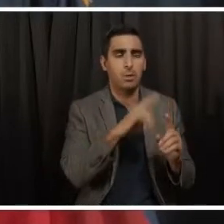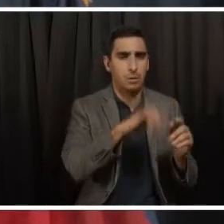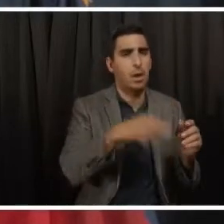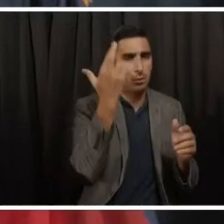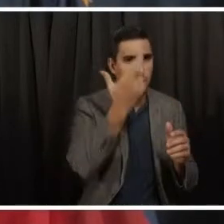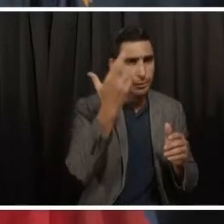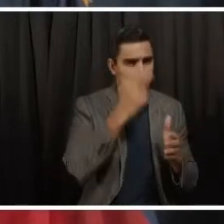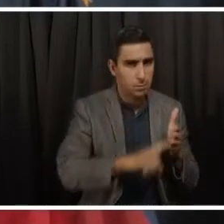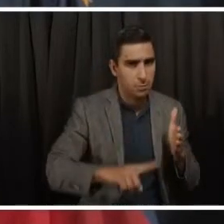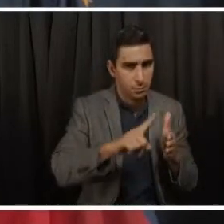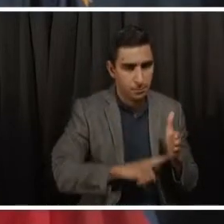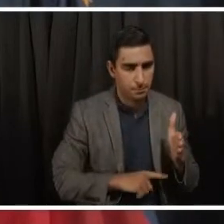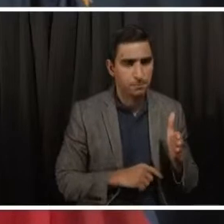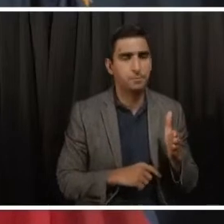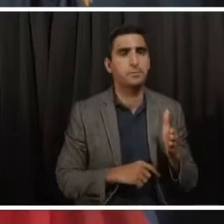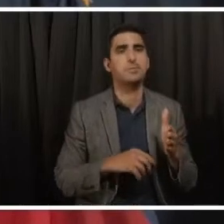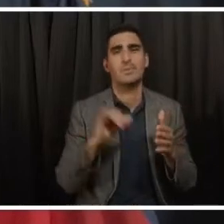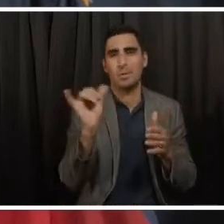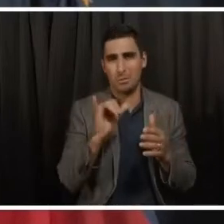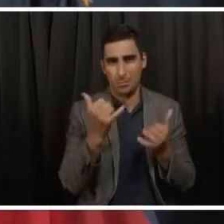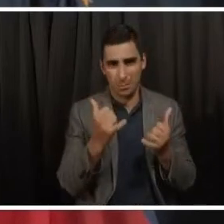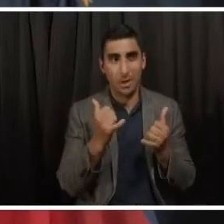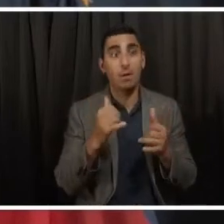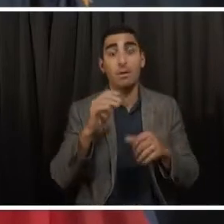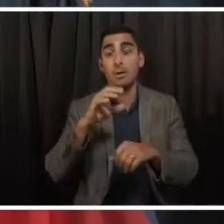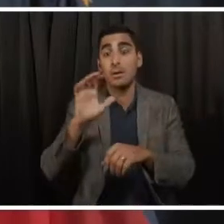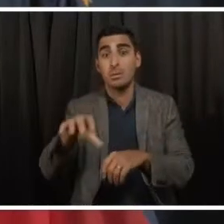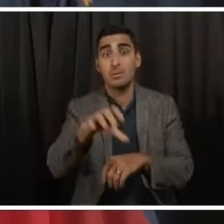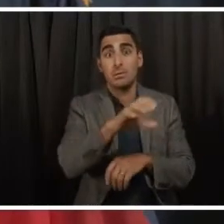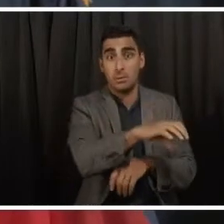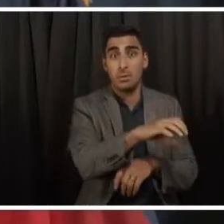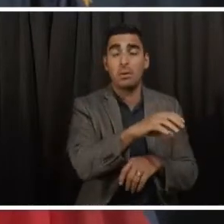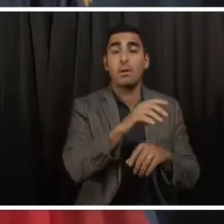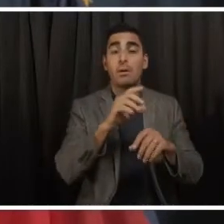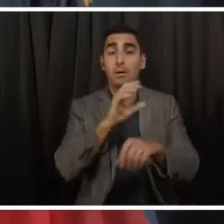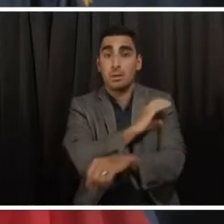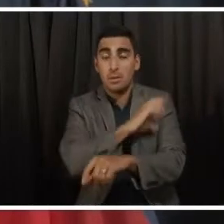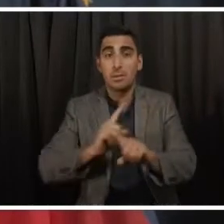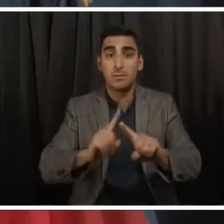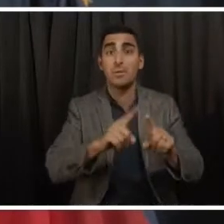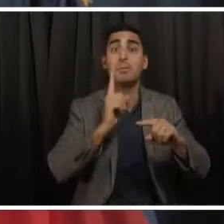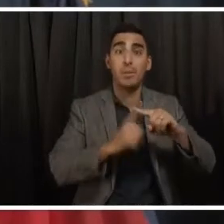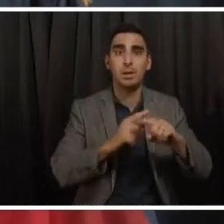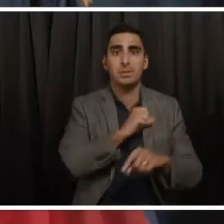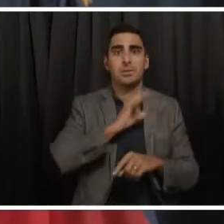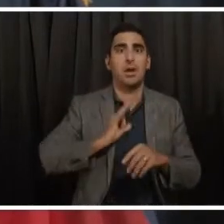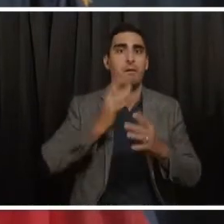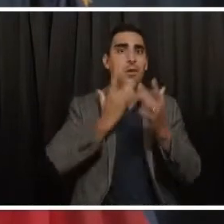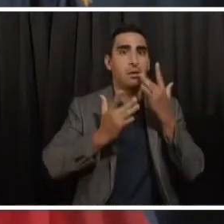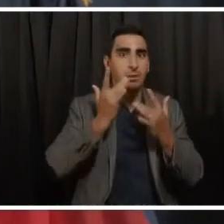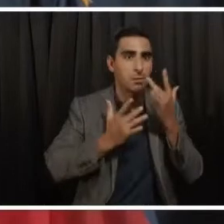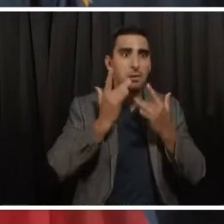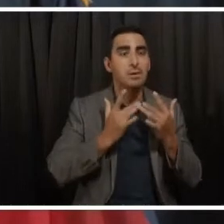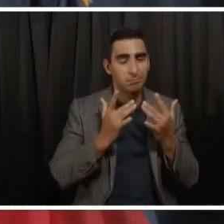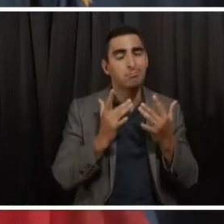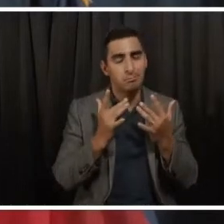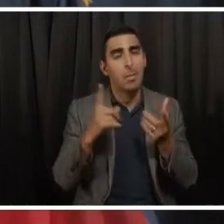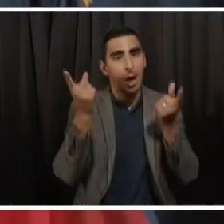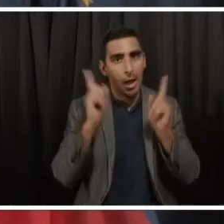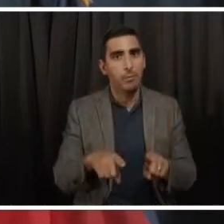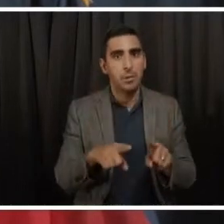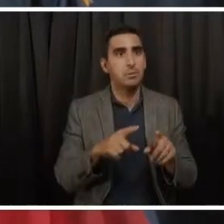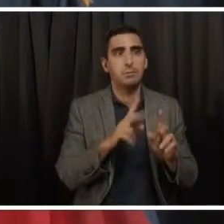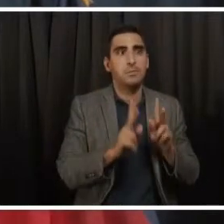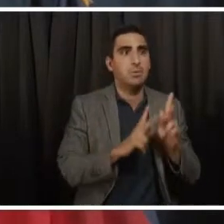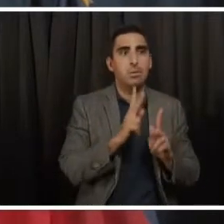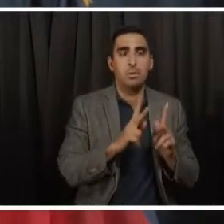and the tight workforce issues we have, it shouldn't be shocking that there might be a time or two where people call in sick.